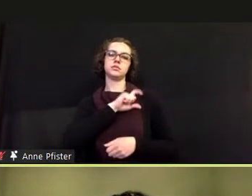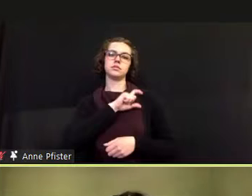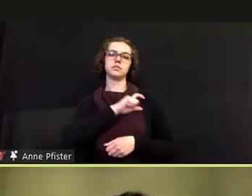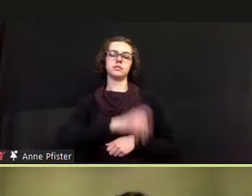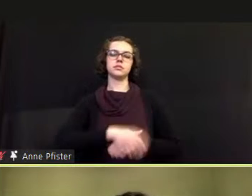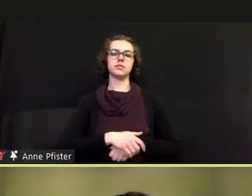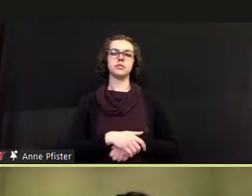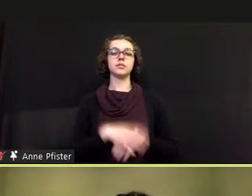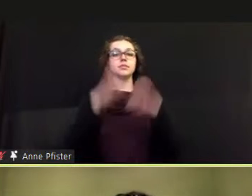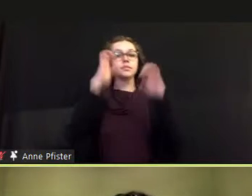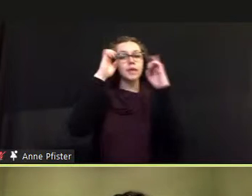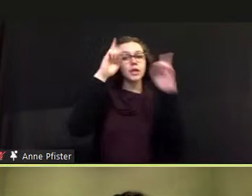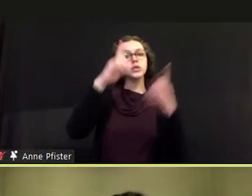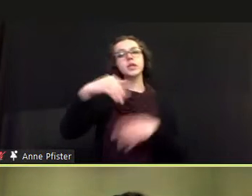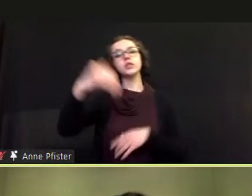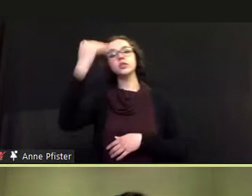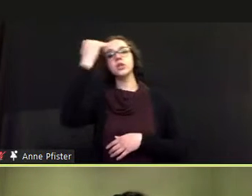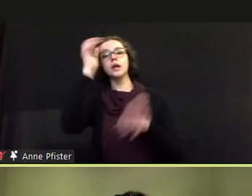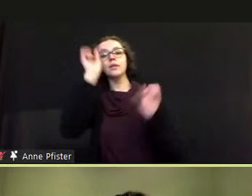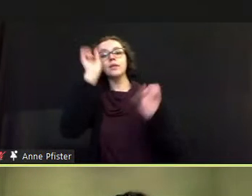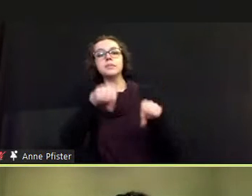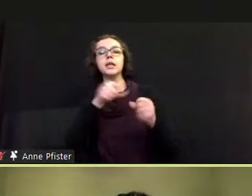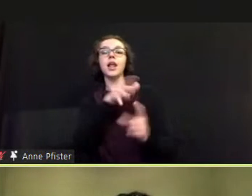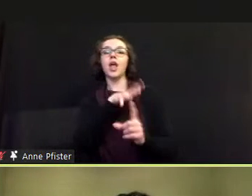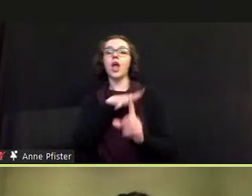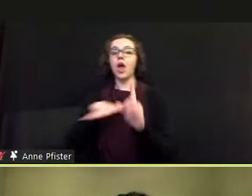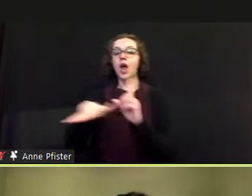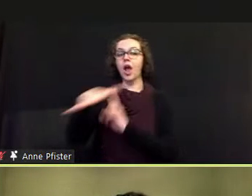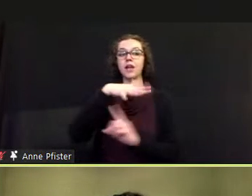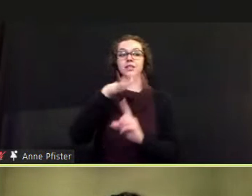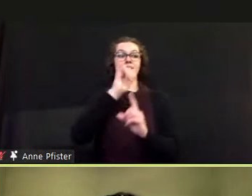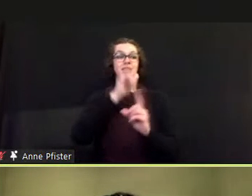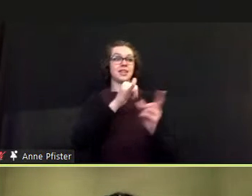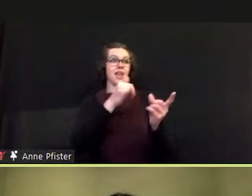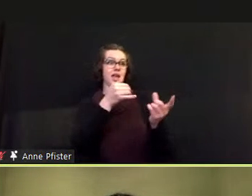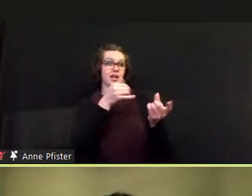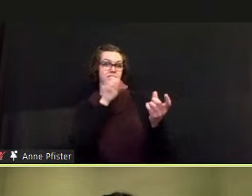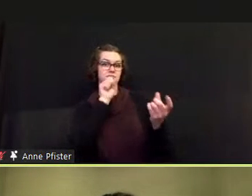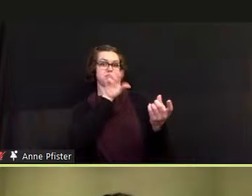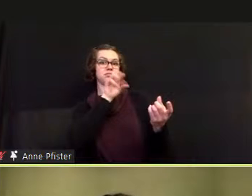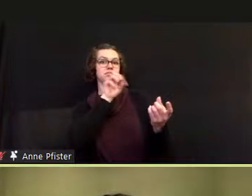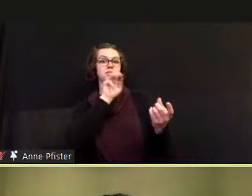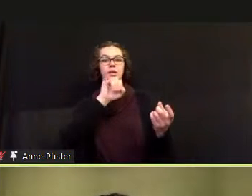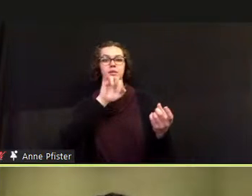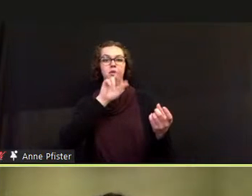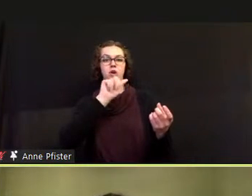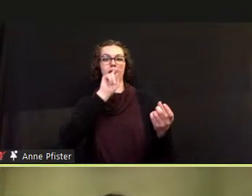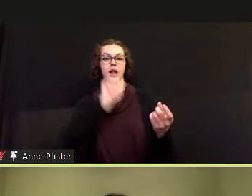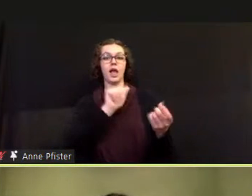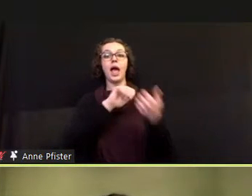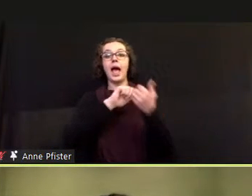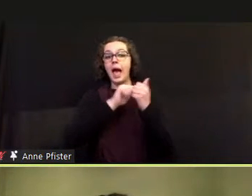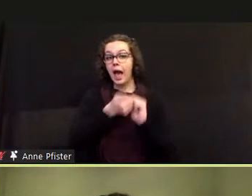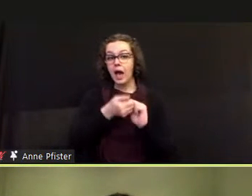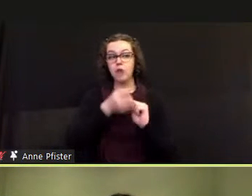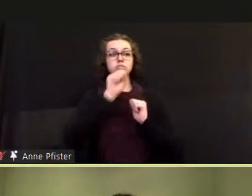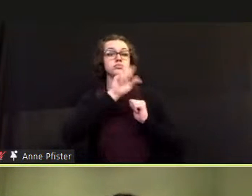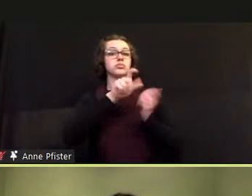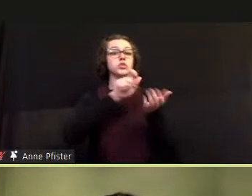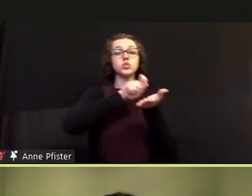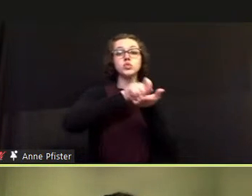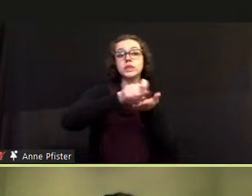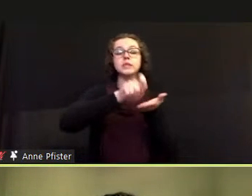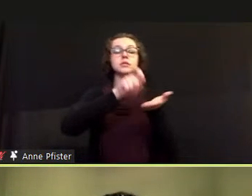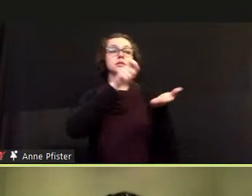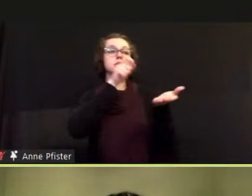Education, cognitive abilities, the context in which the waiver is provided, the manner it's provided in, written, spoken,